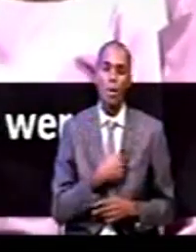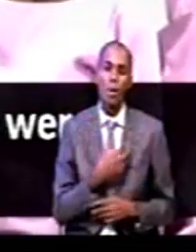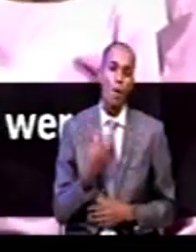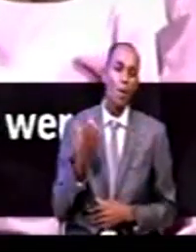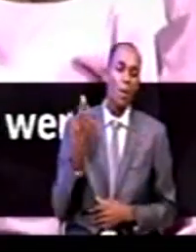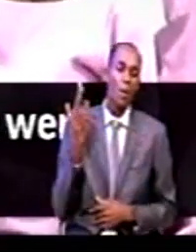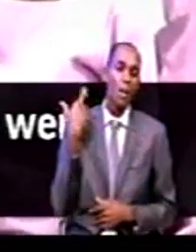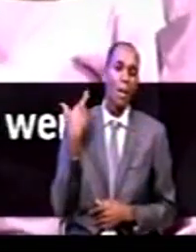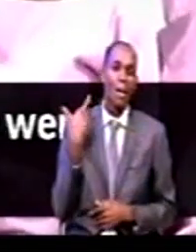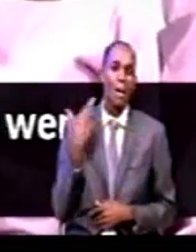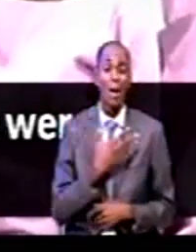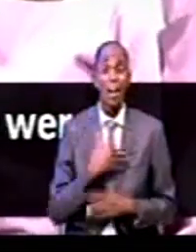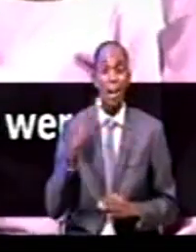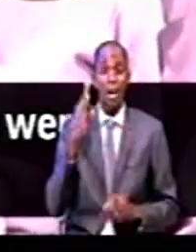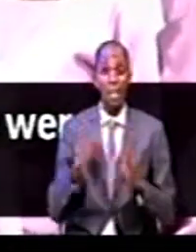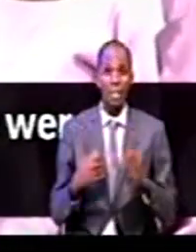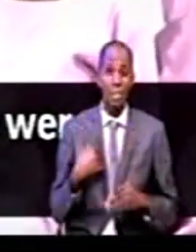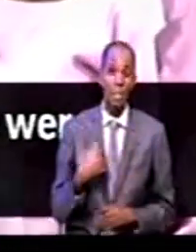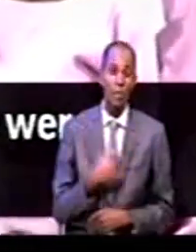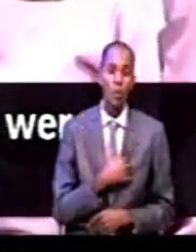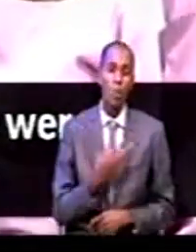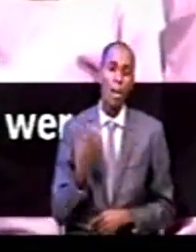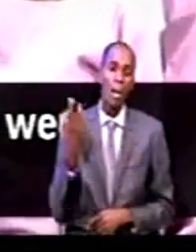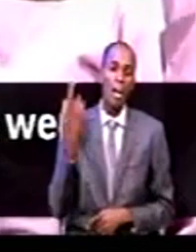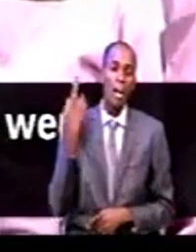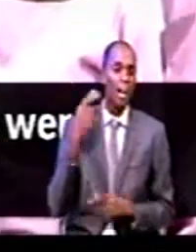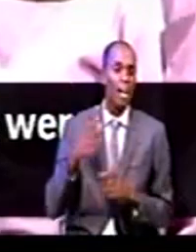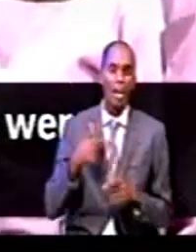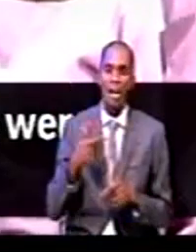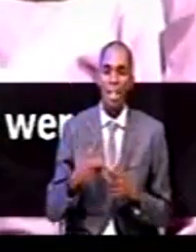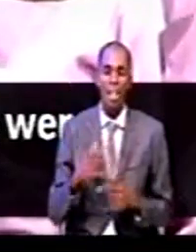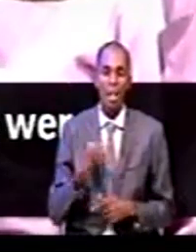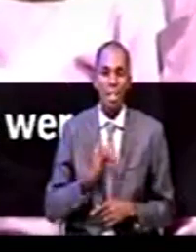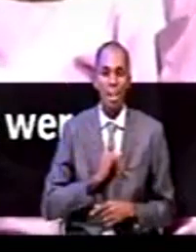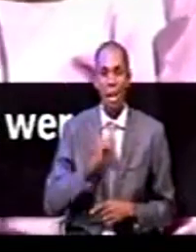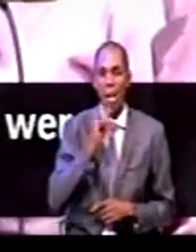toe. First Peter 2:24 says we were,